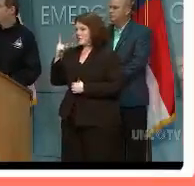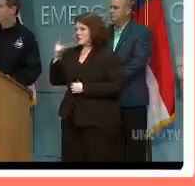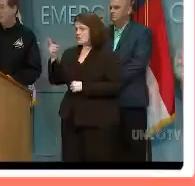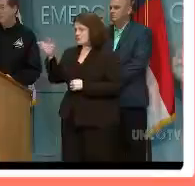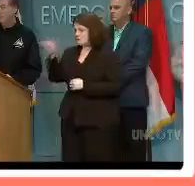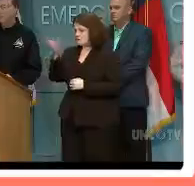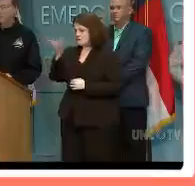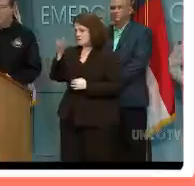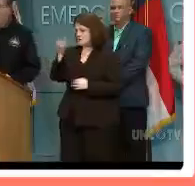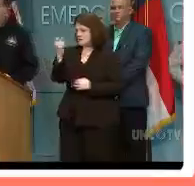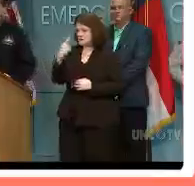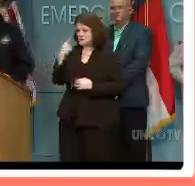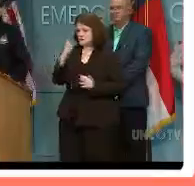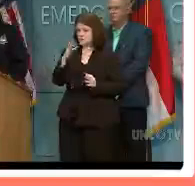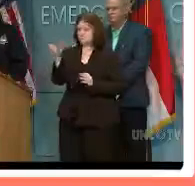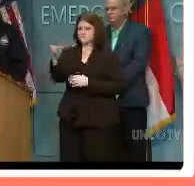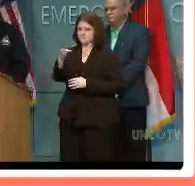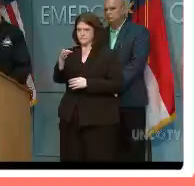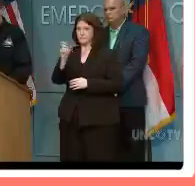Get that.